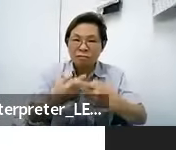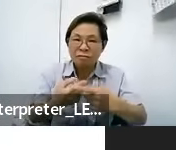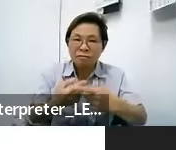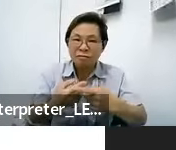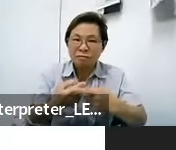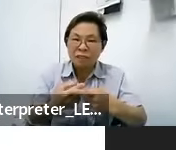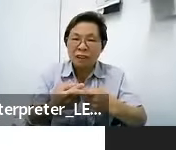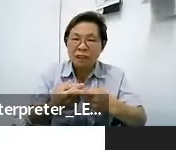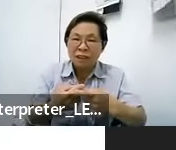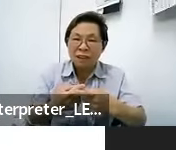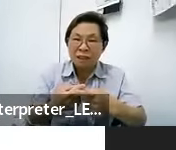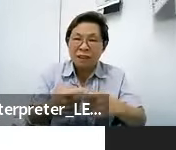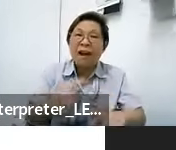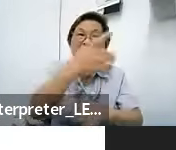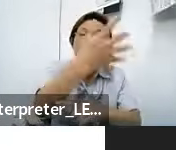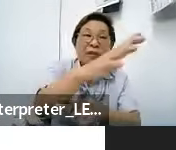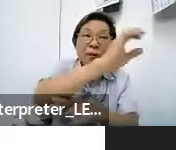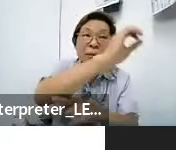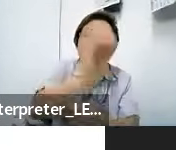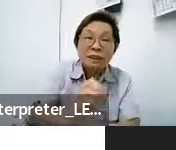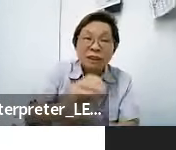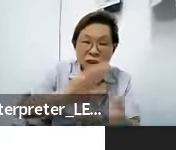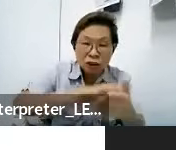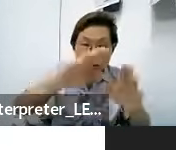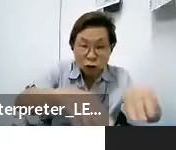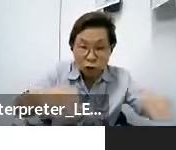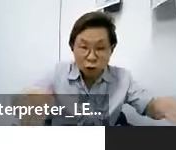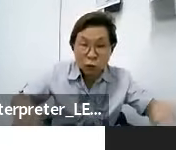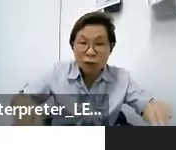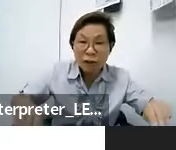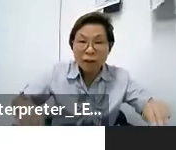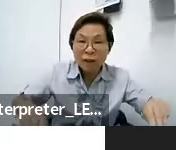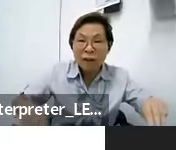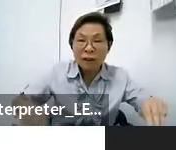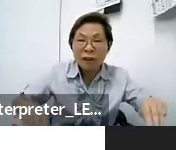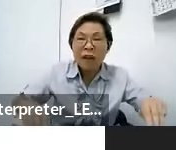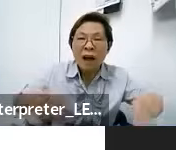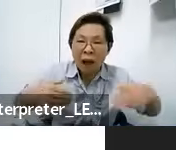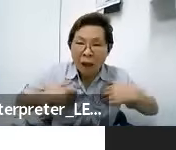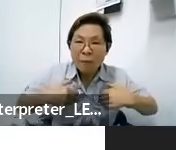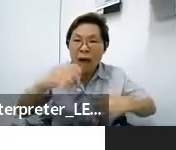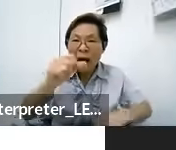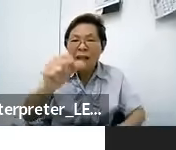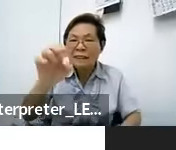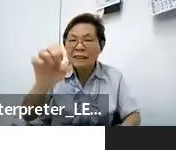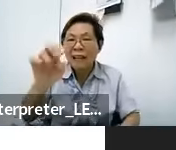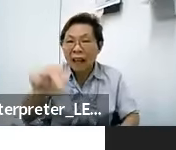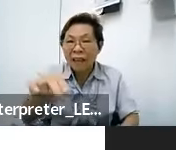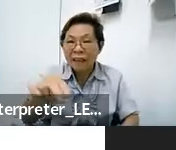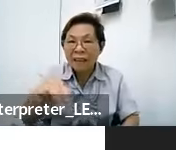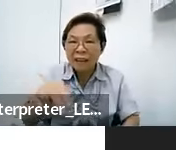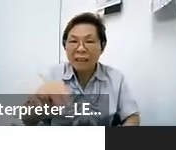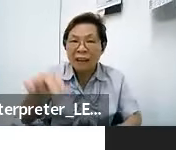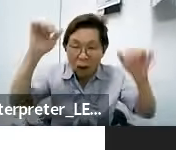UK. 15% of our learners in Asia have some sort of SEN, primarily autism or ADHD or even